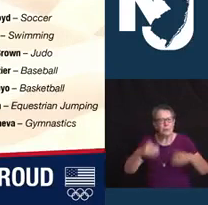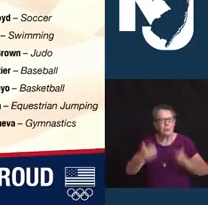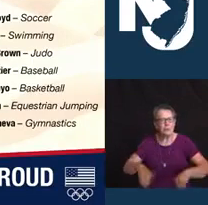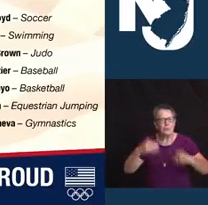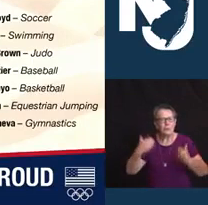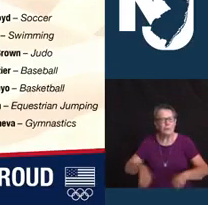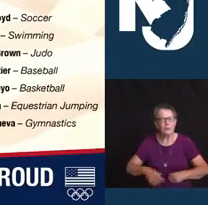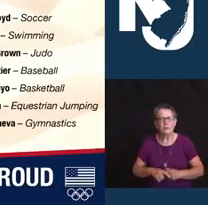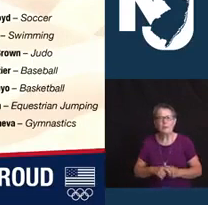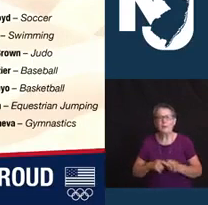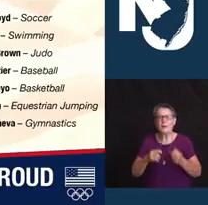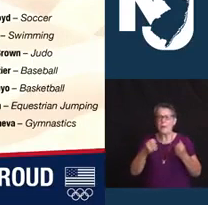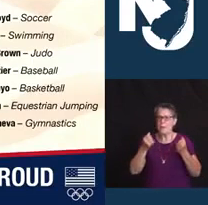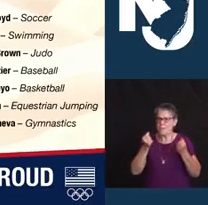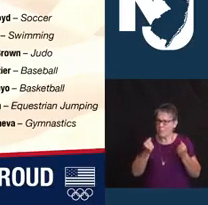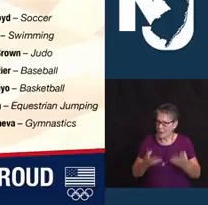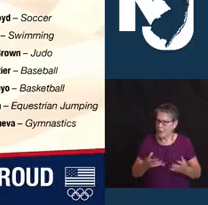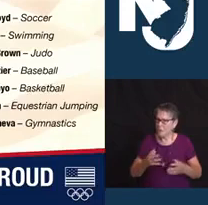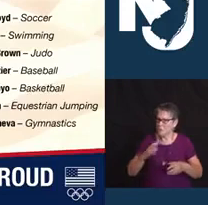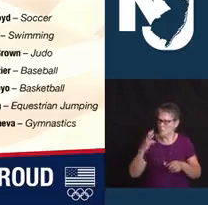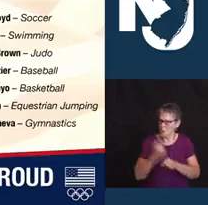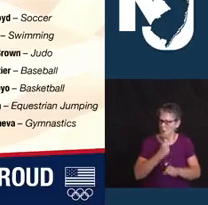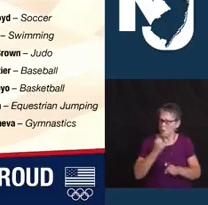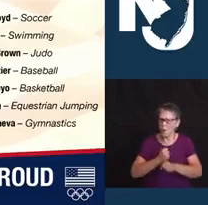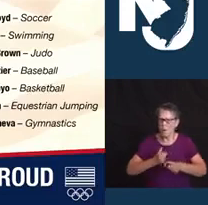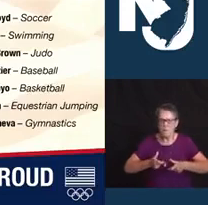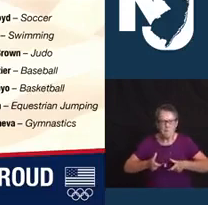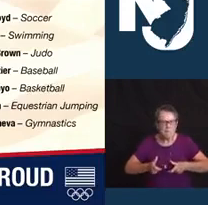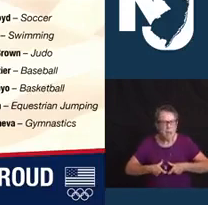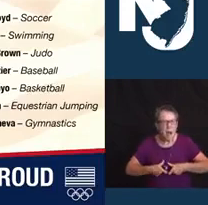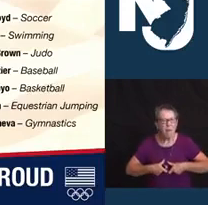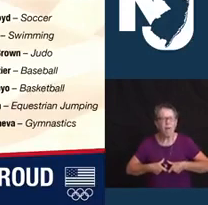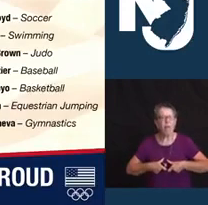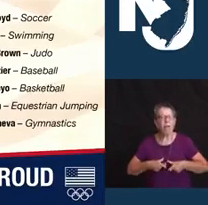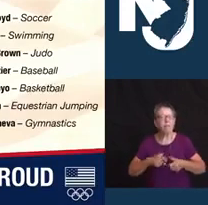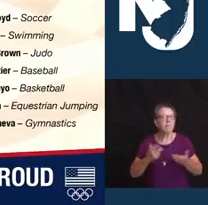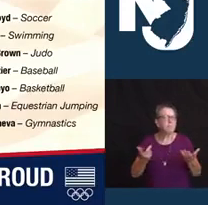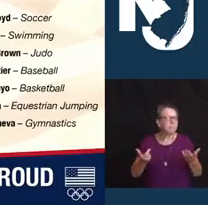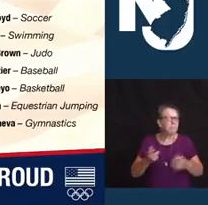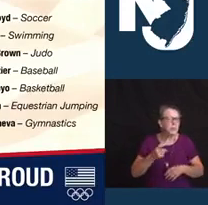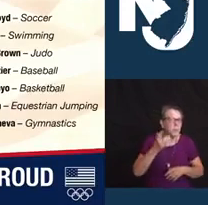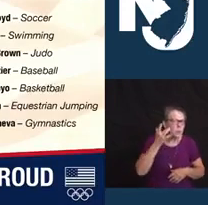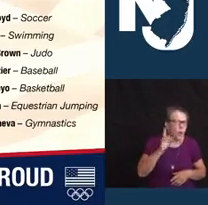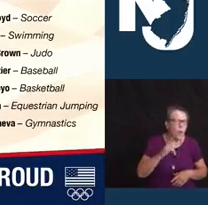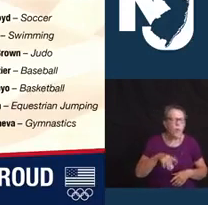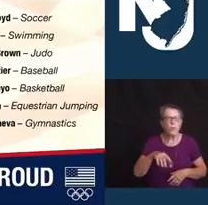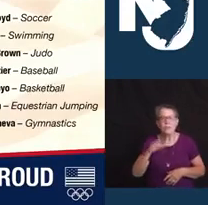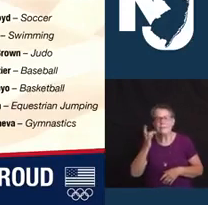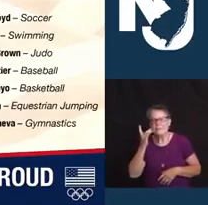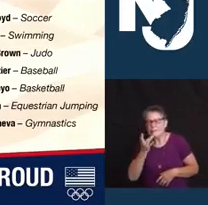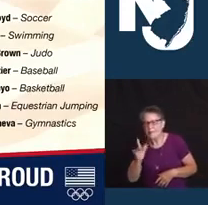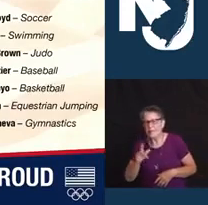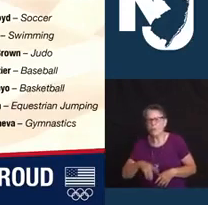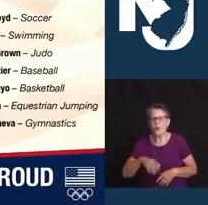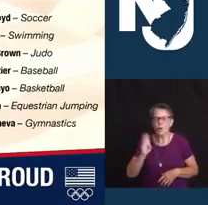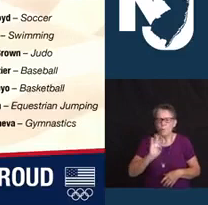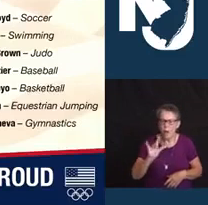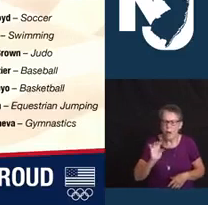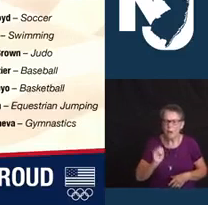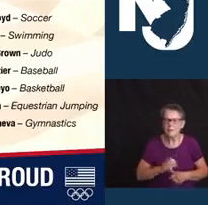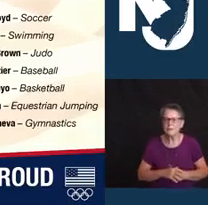coming home with some hardware. Excuse me. Carly Lloyd and Tobin Heath, the prides of Delran and Basking